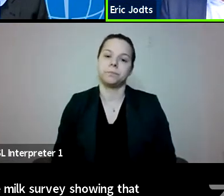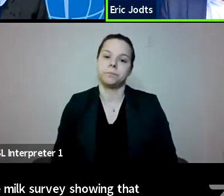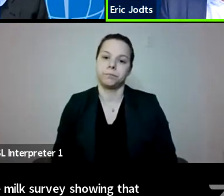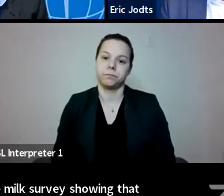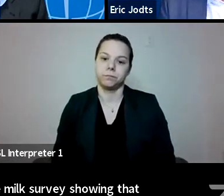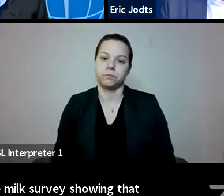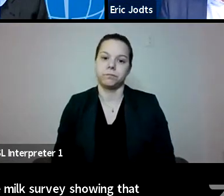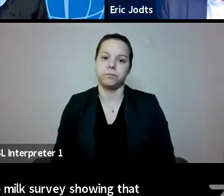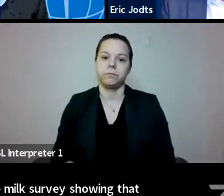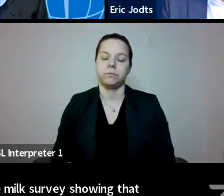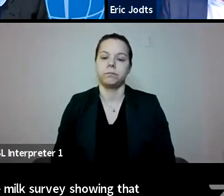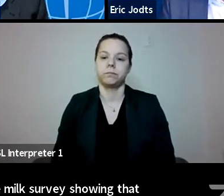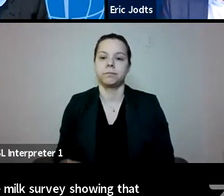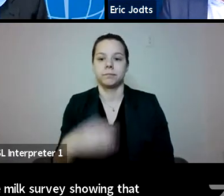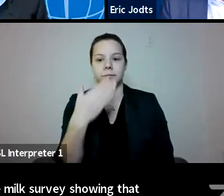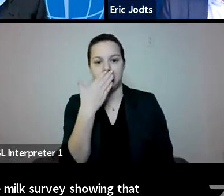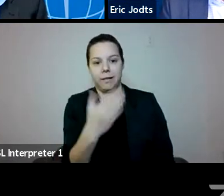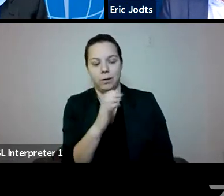Thanks, Eric.